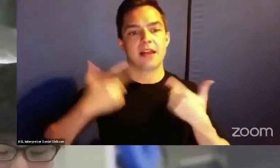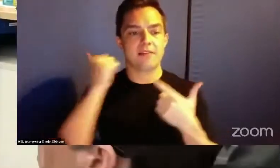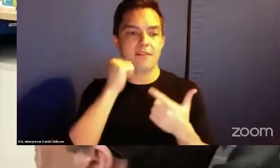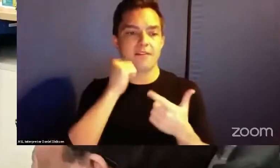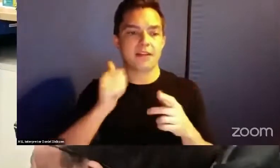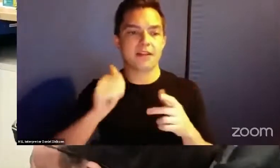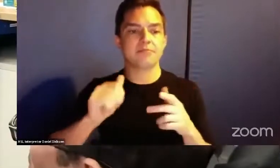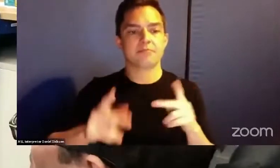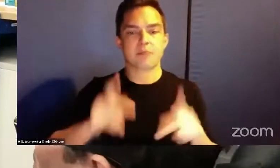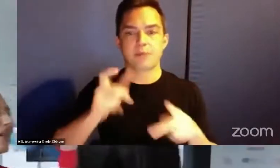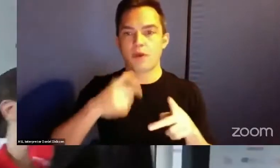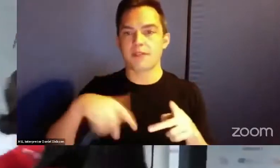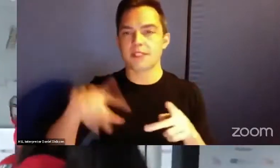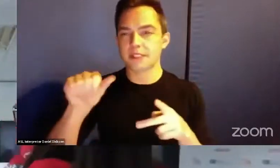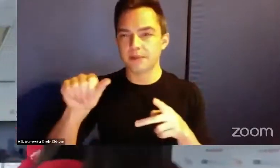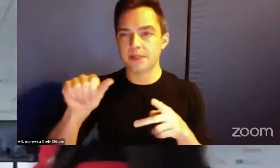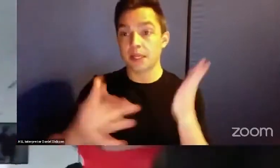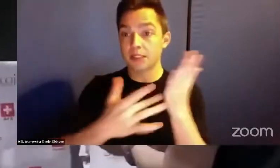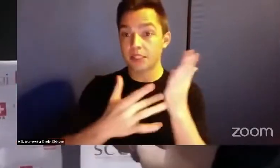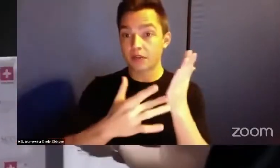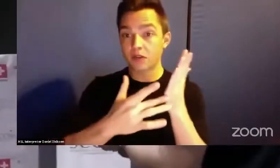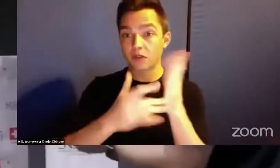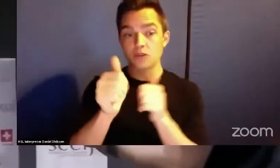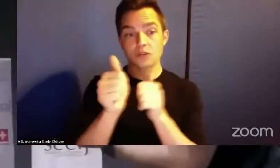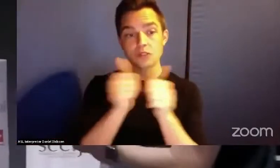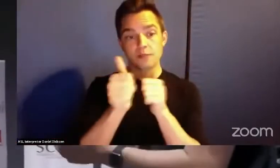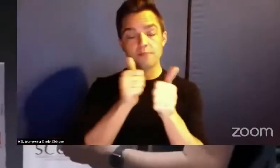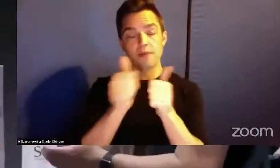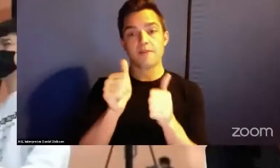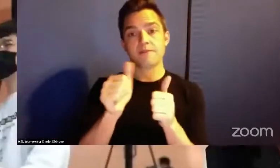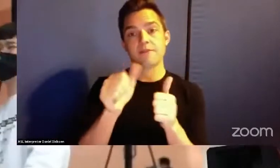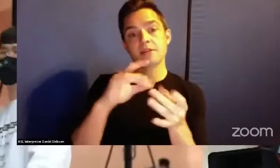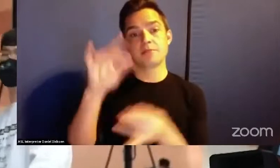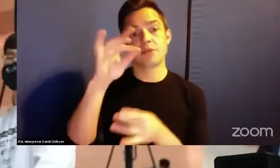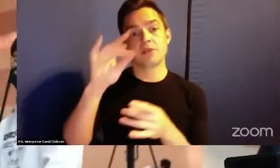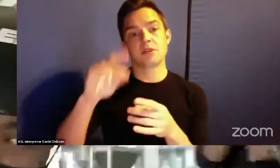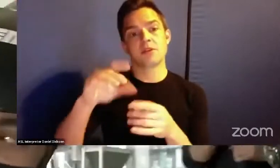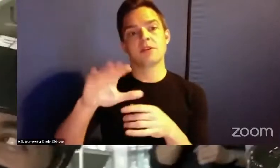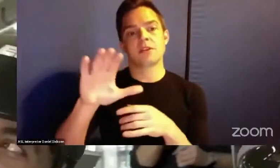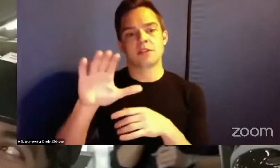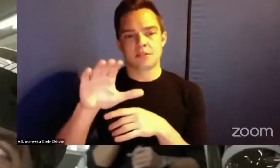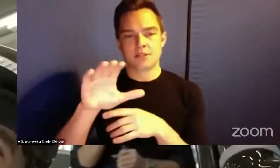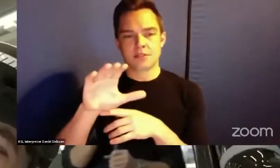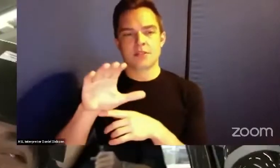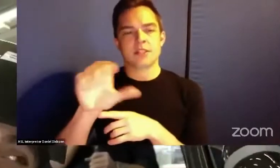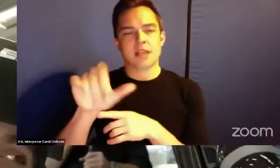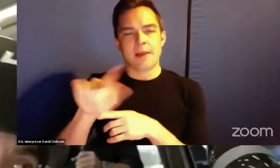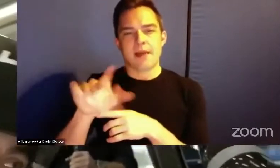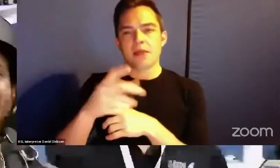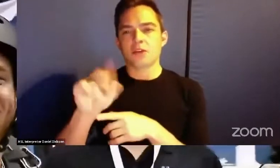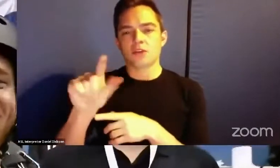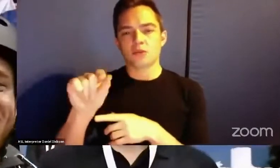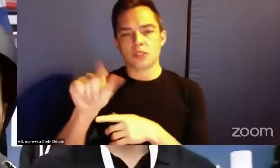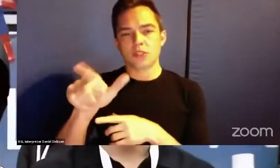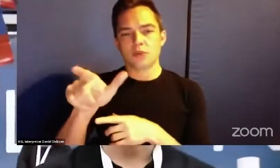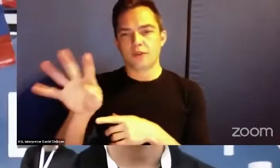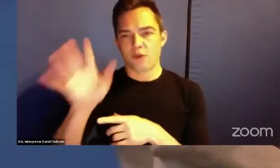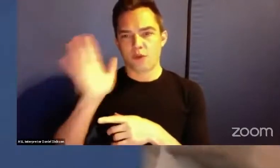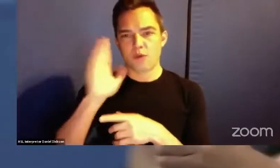Technology, competitive spirit, emotions, CYBATHLON 2024 will be all of that.